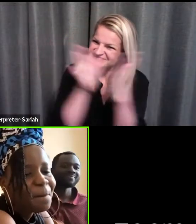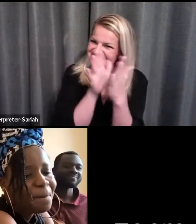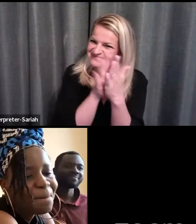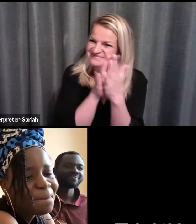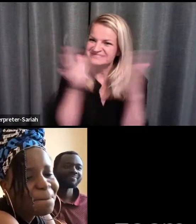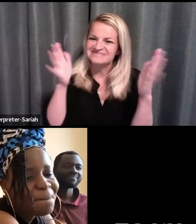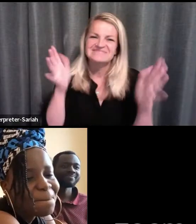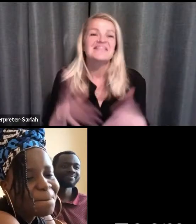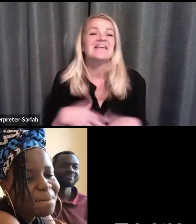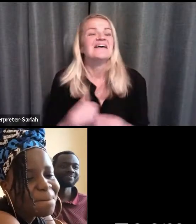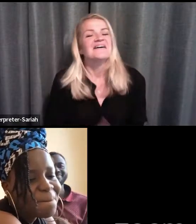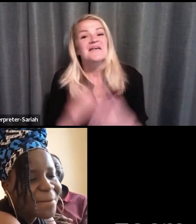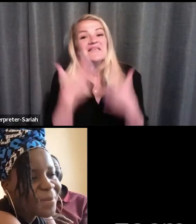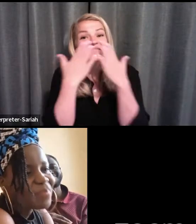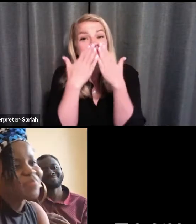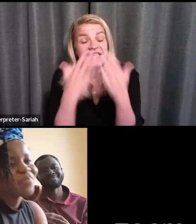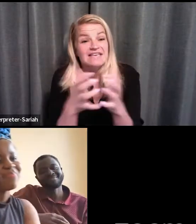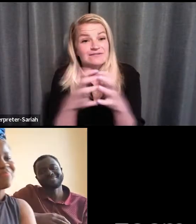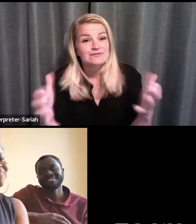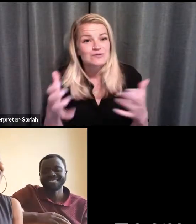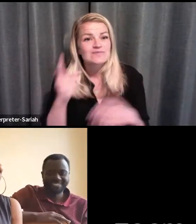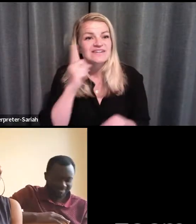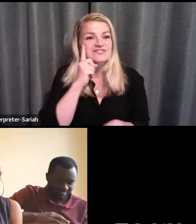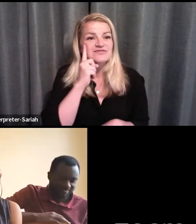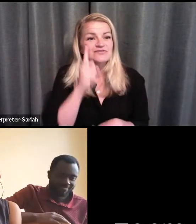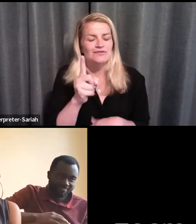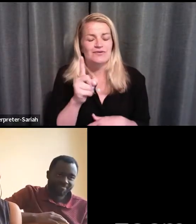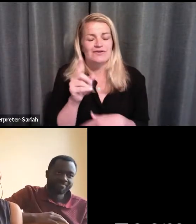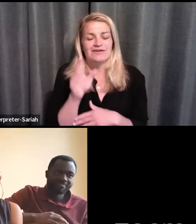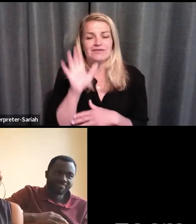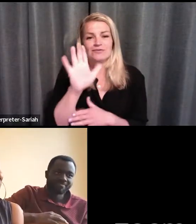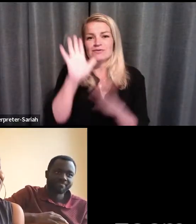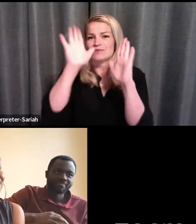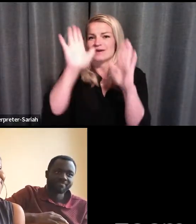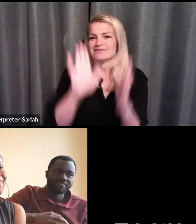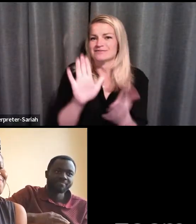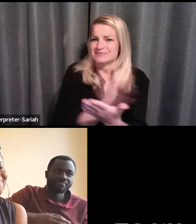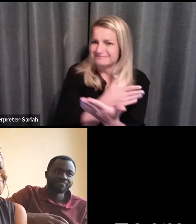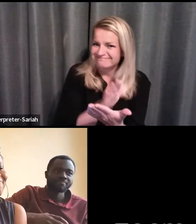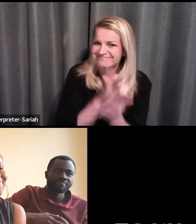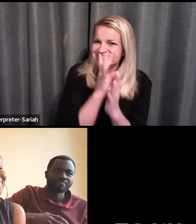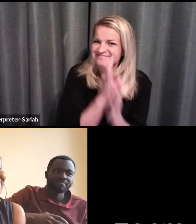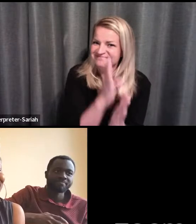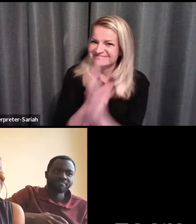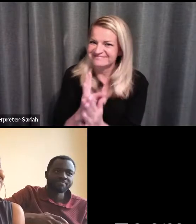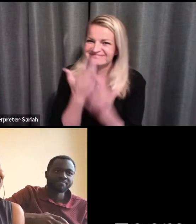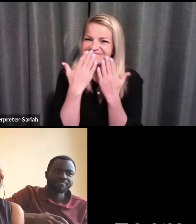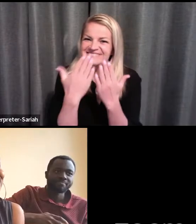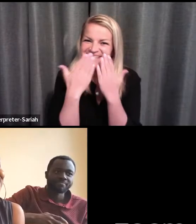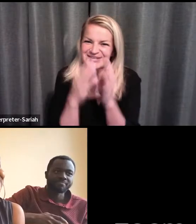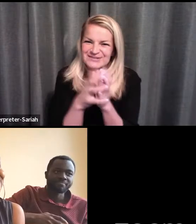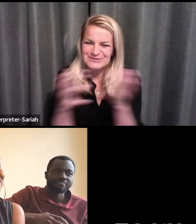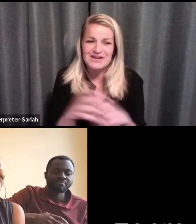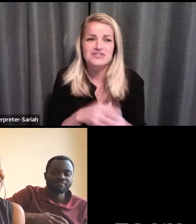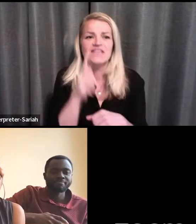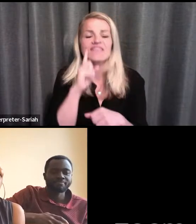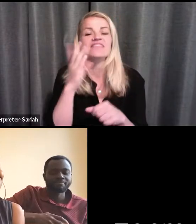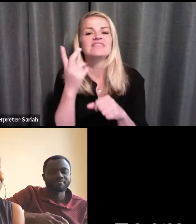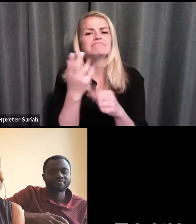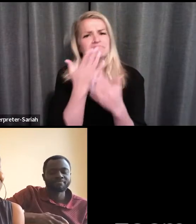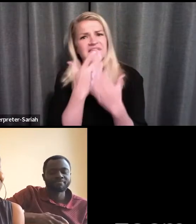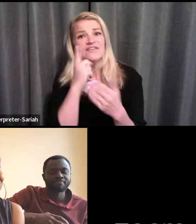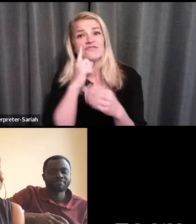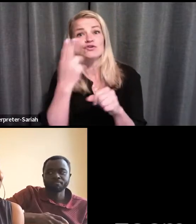Thank you so much for this wonderful performance, Ms. Nkonge. We thank you for using your talent to